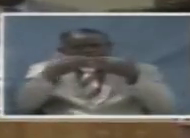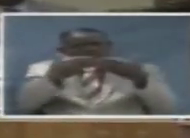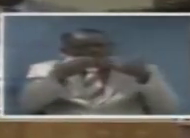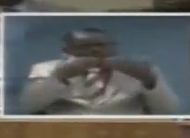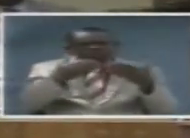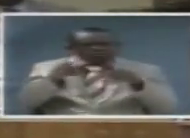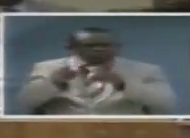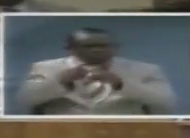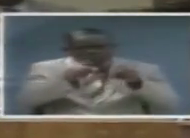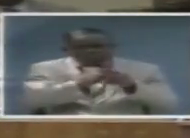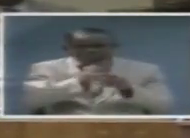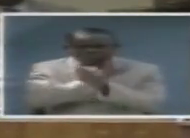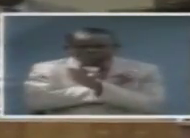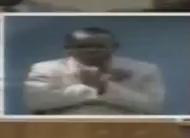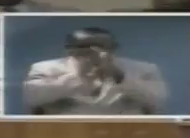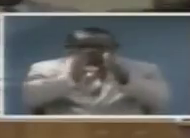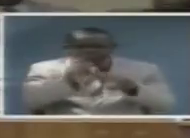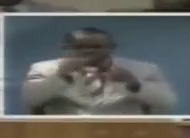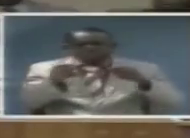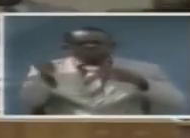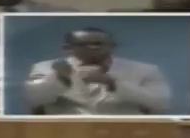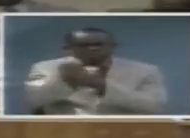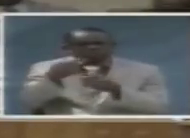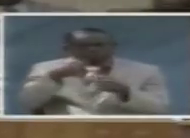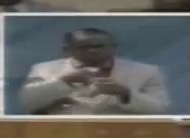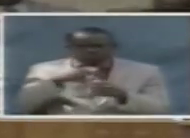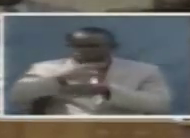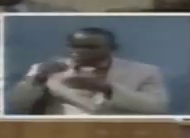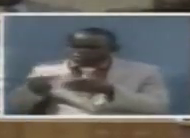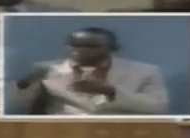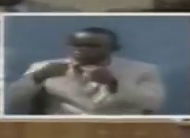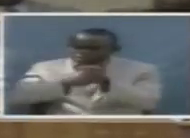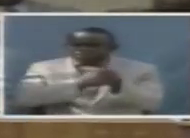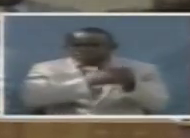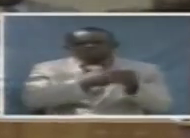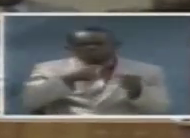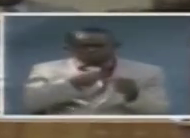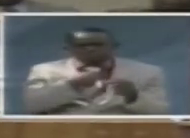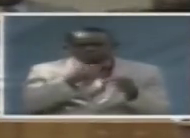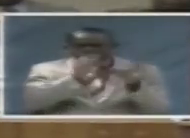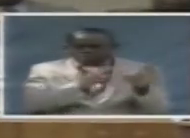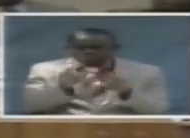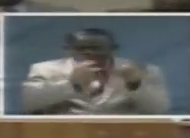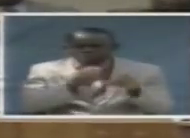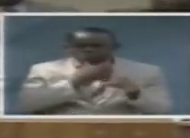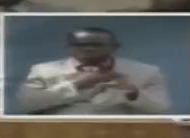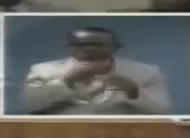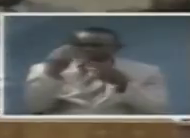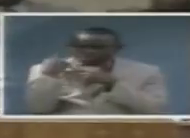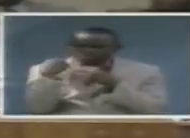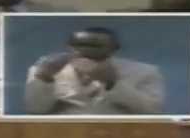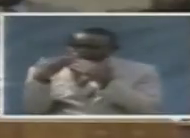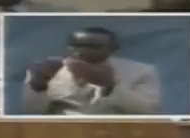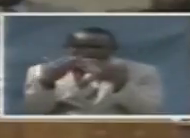the performance of my duty. Further, I wish to applaud the church, the